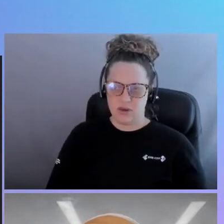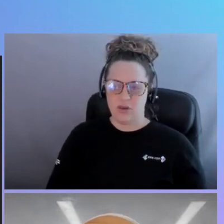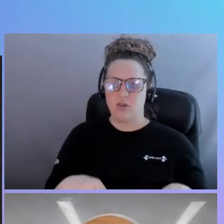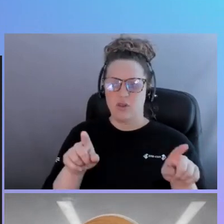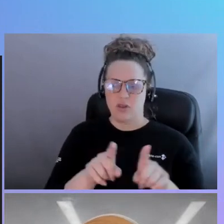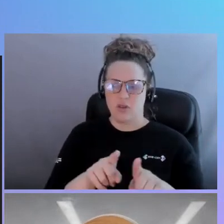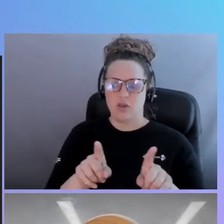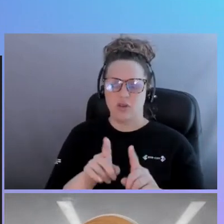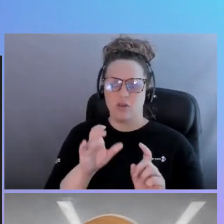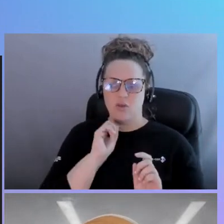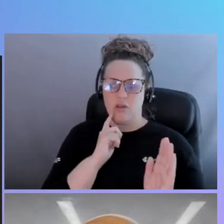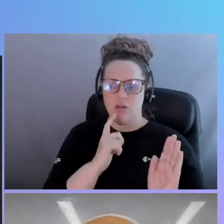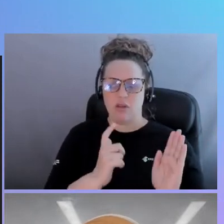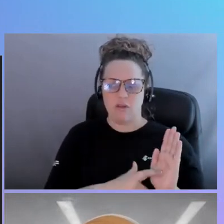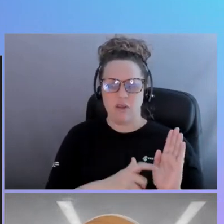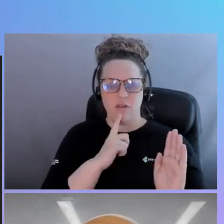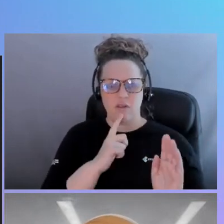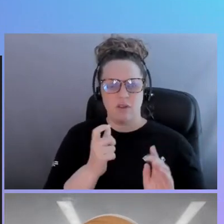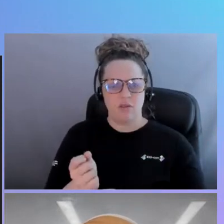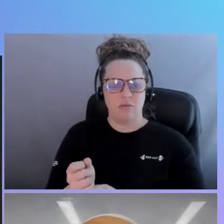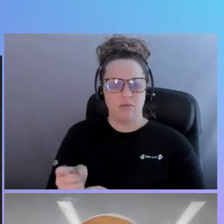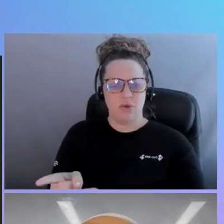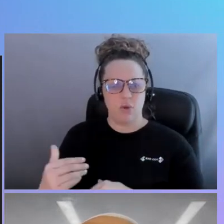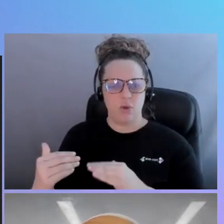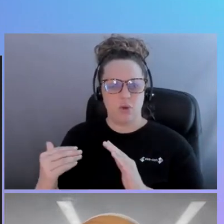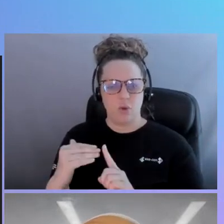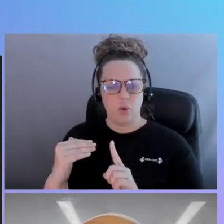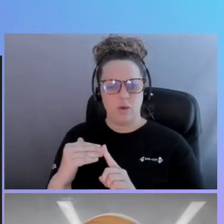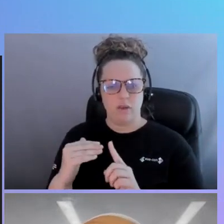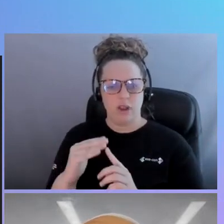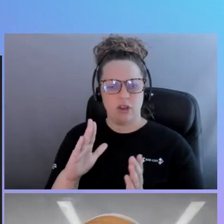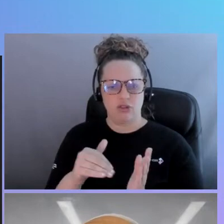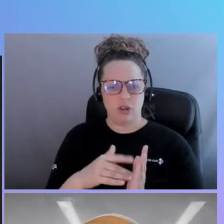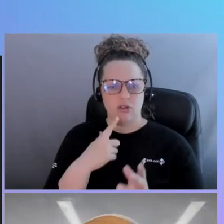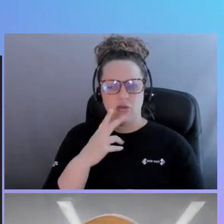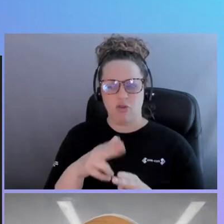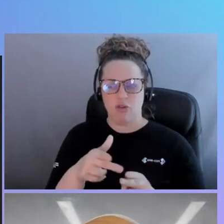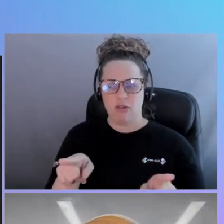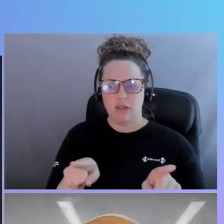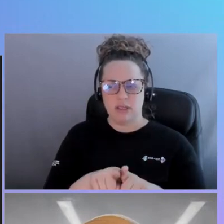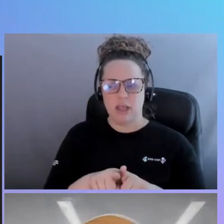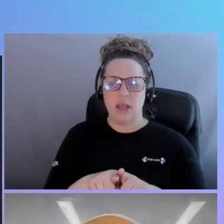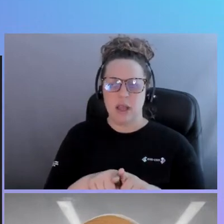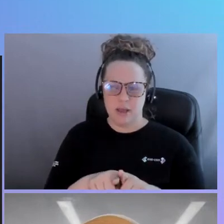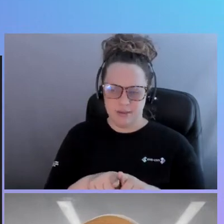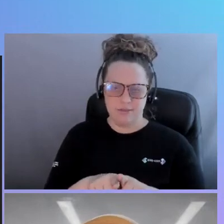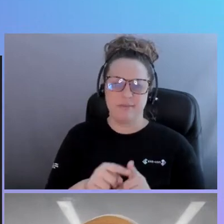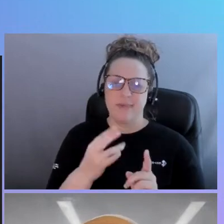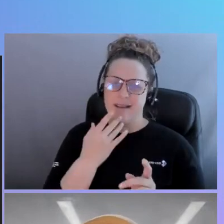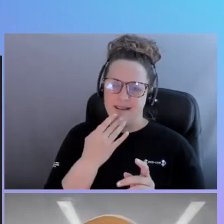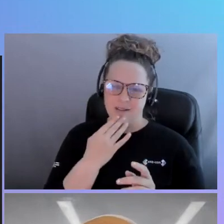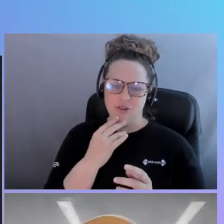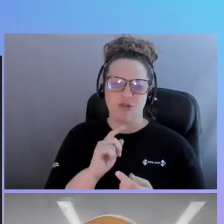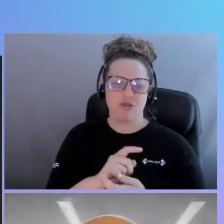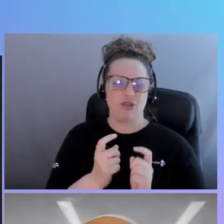an observer to a notification center, and then you can call that same update colors